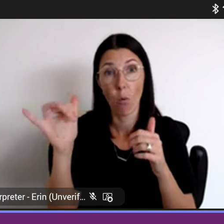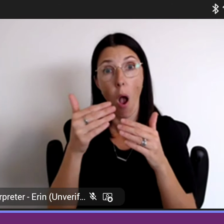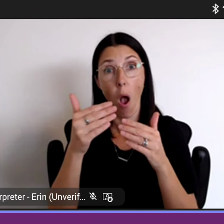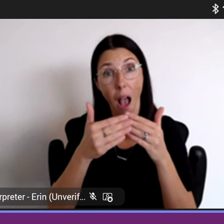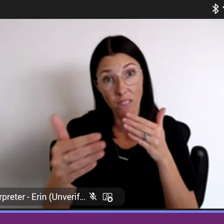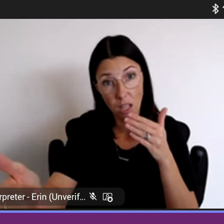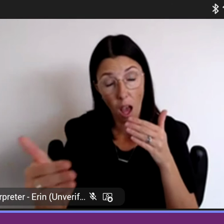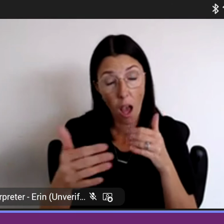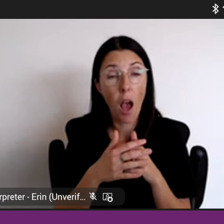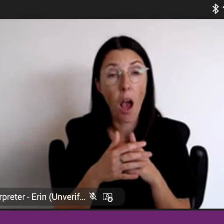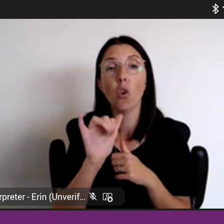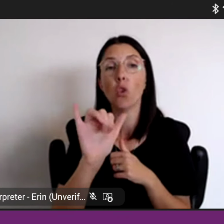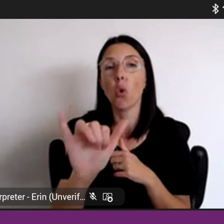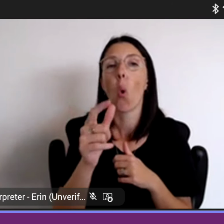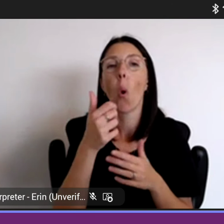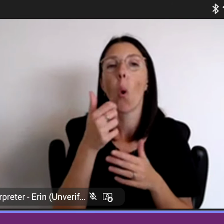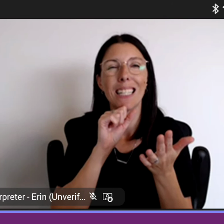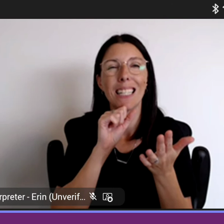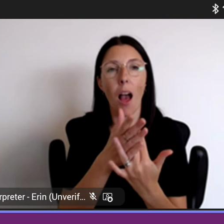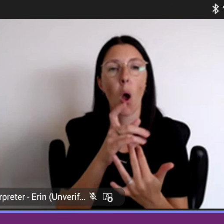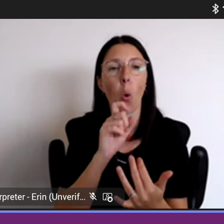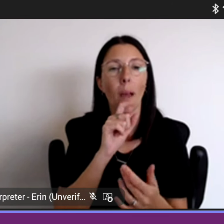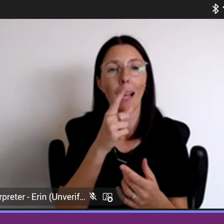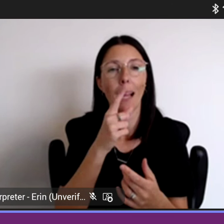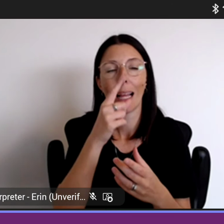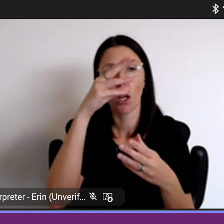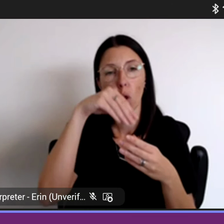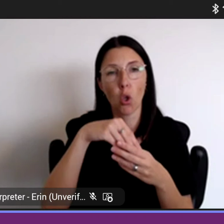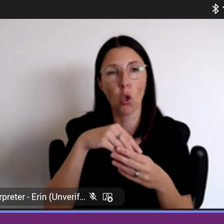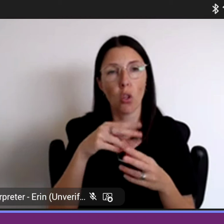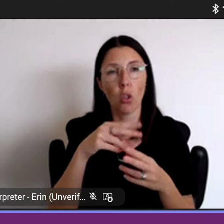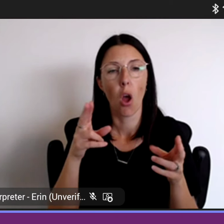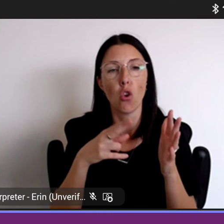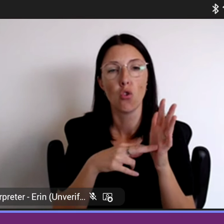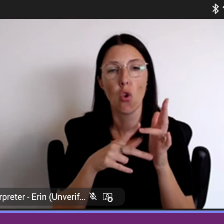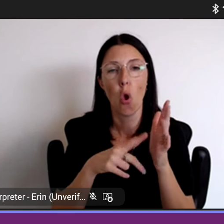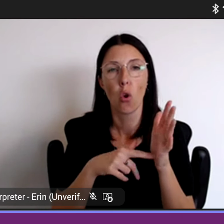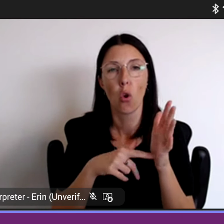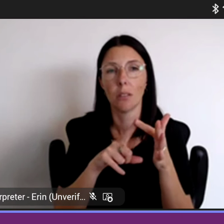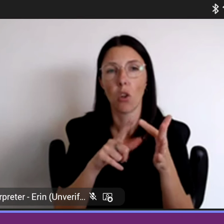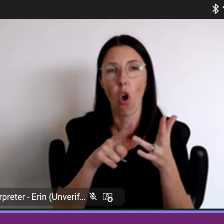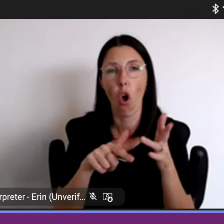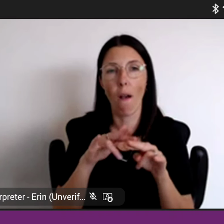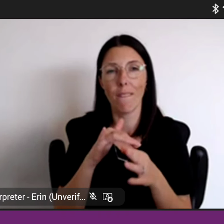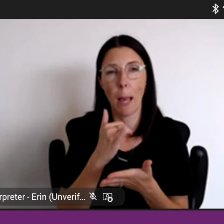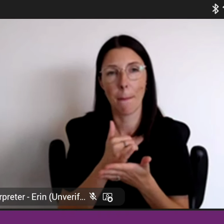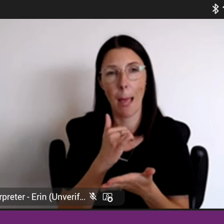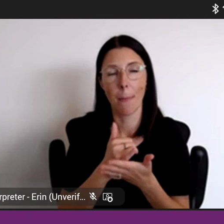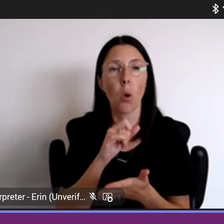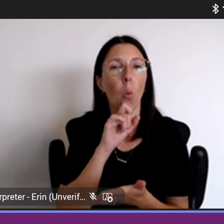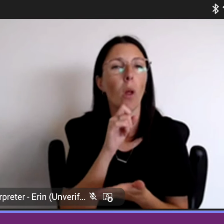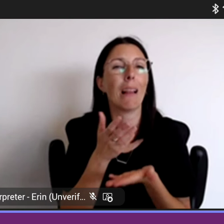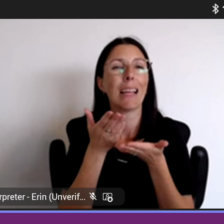will include a notice of impairments, which gives you more information about your eligibility for the